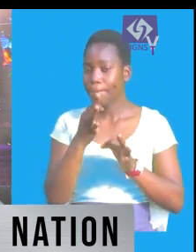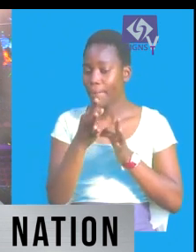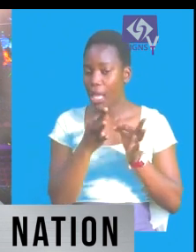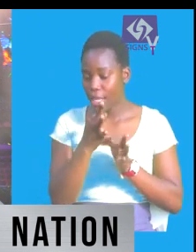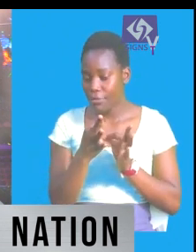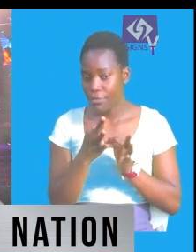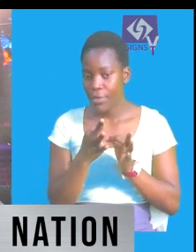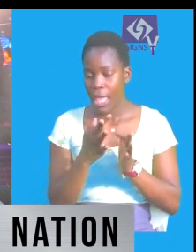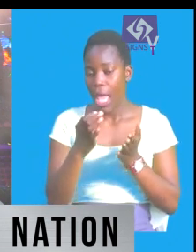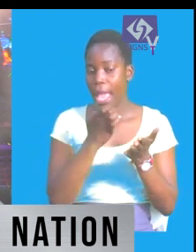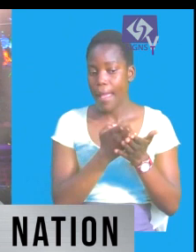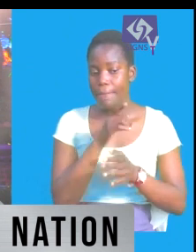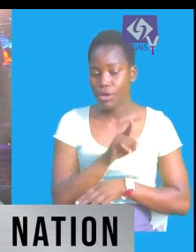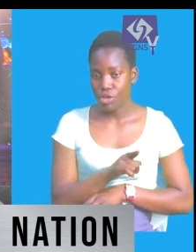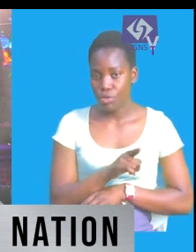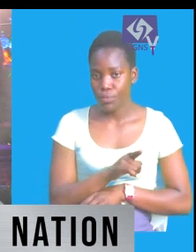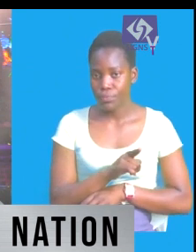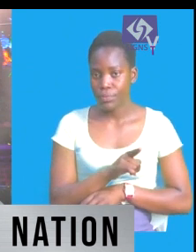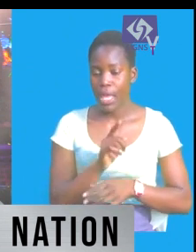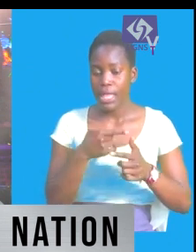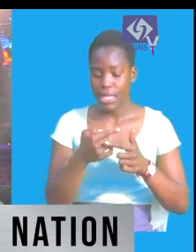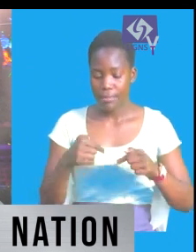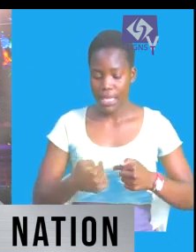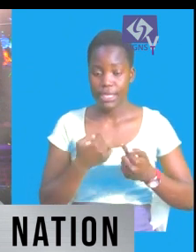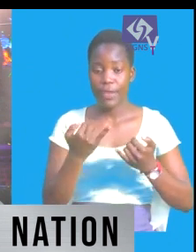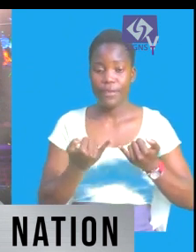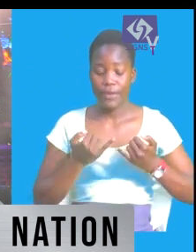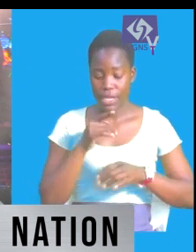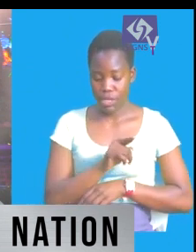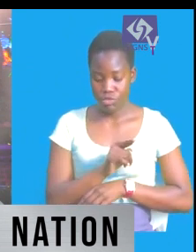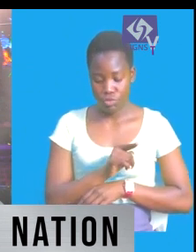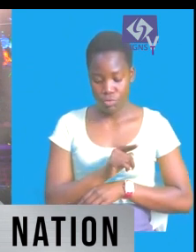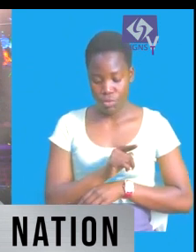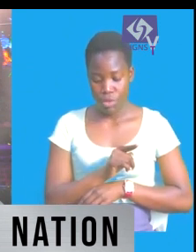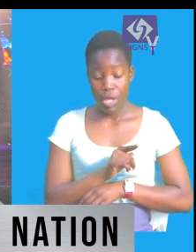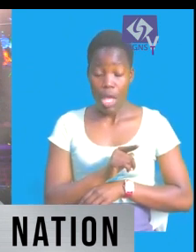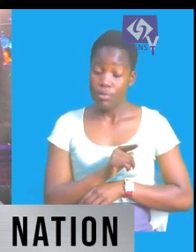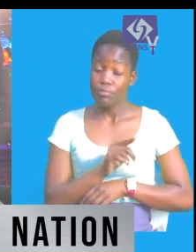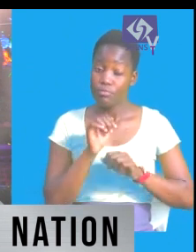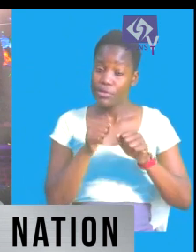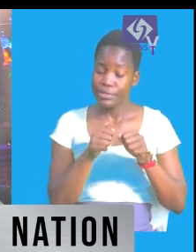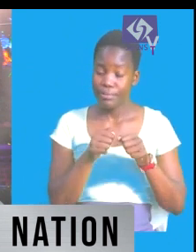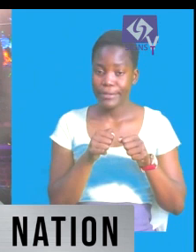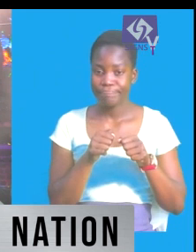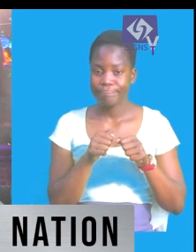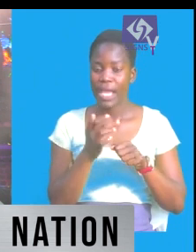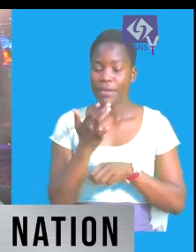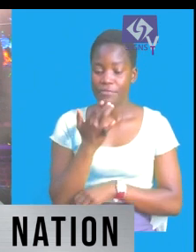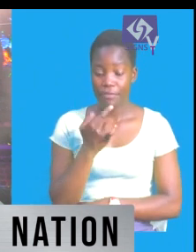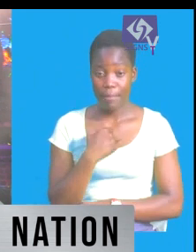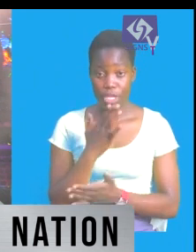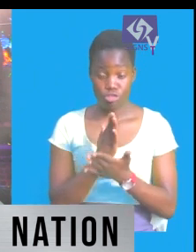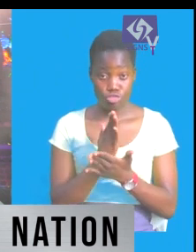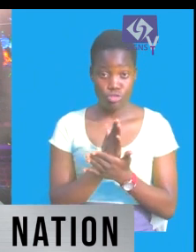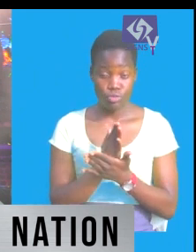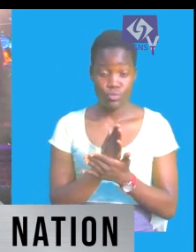bring you somewhere where there is voting, and I'm the one who invited you, you are bound to favor me no